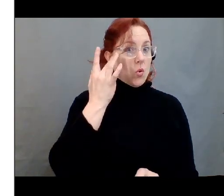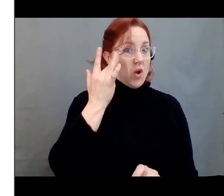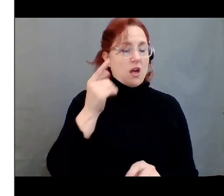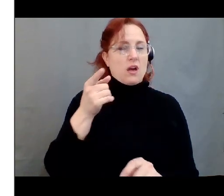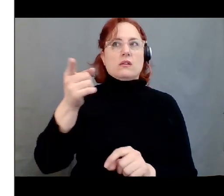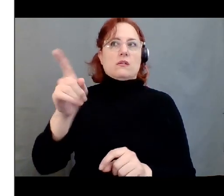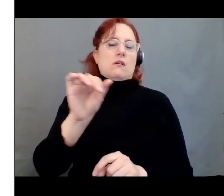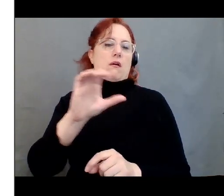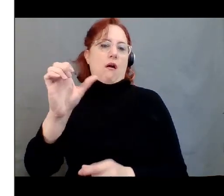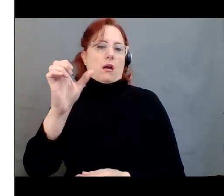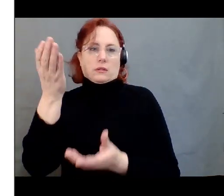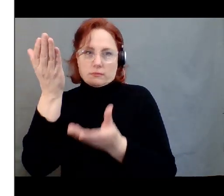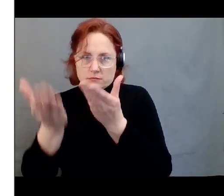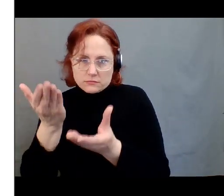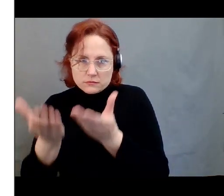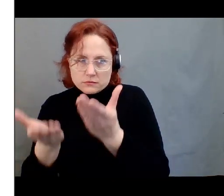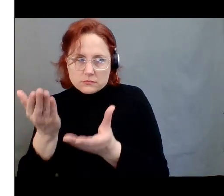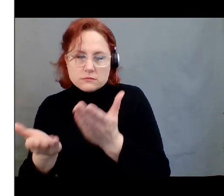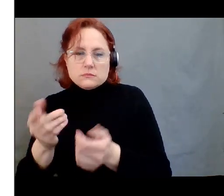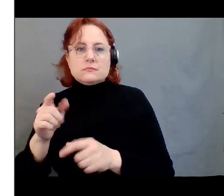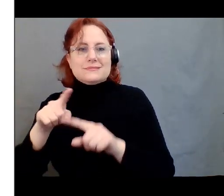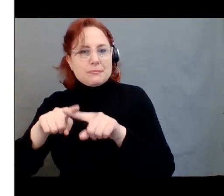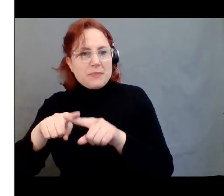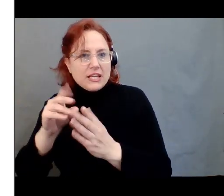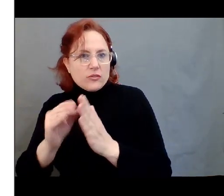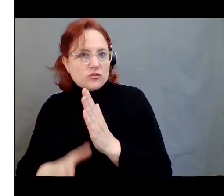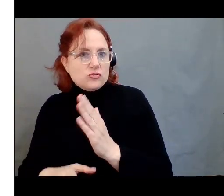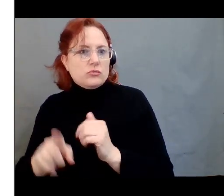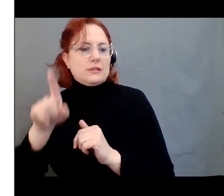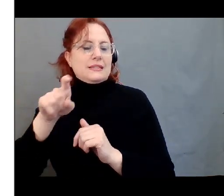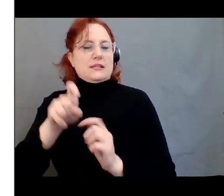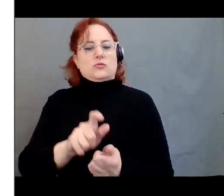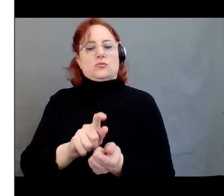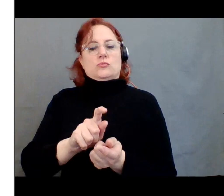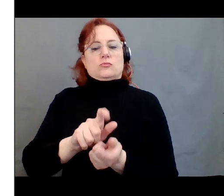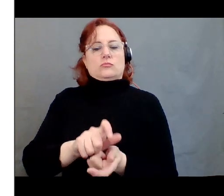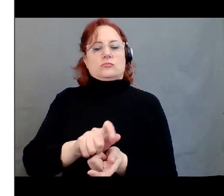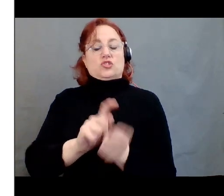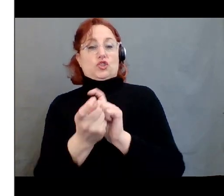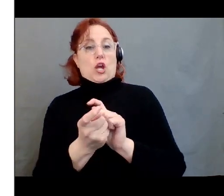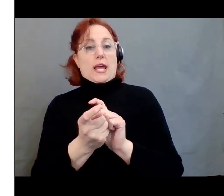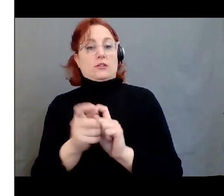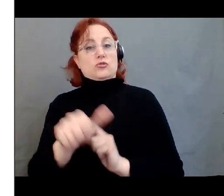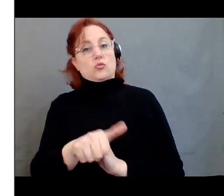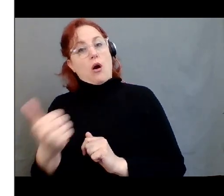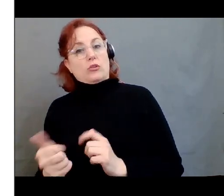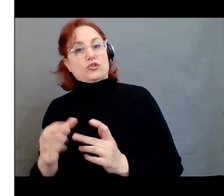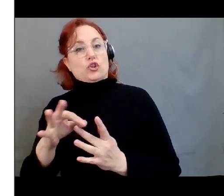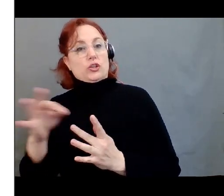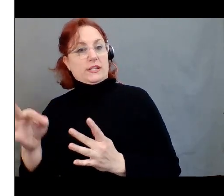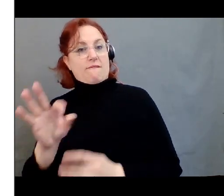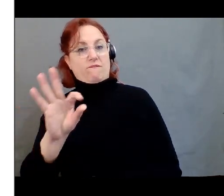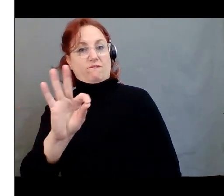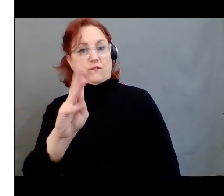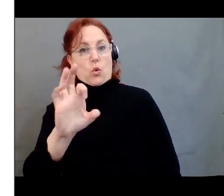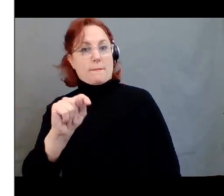some exams, depending on a student's testing accommodations. If you have any questions about